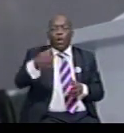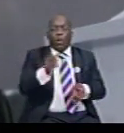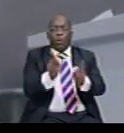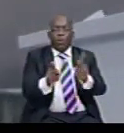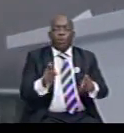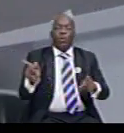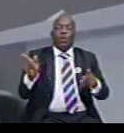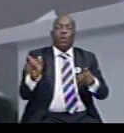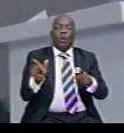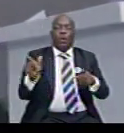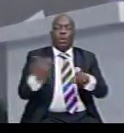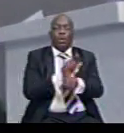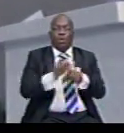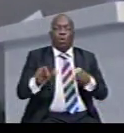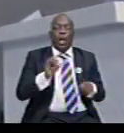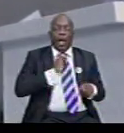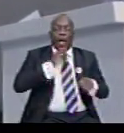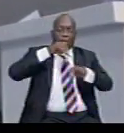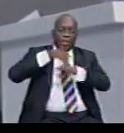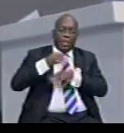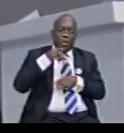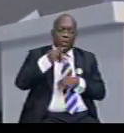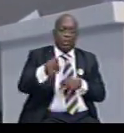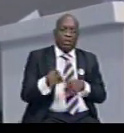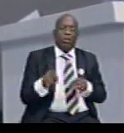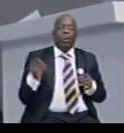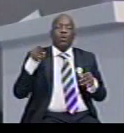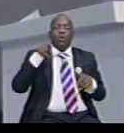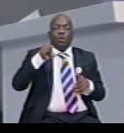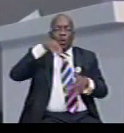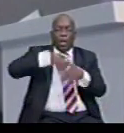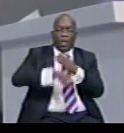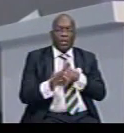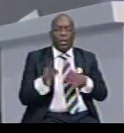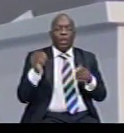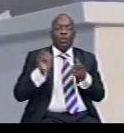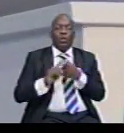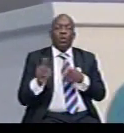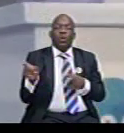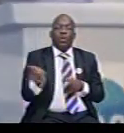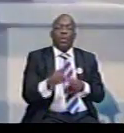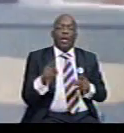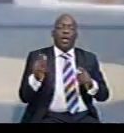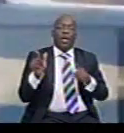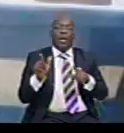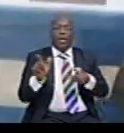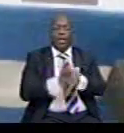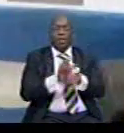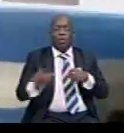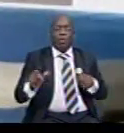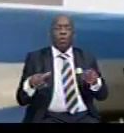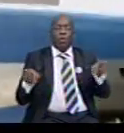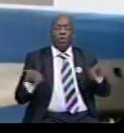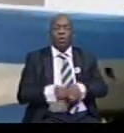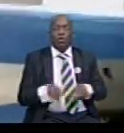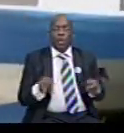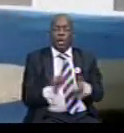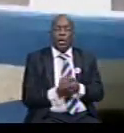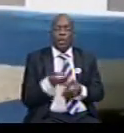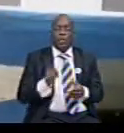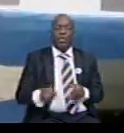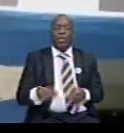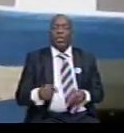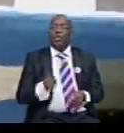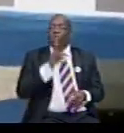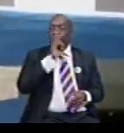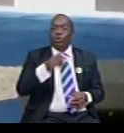and now I send you, and you enter into their labor, so that the real final